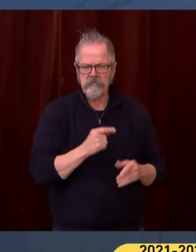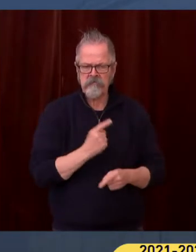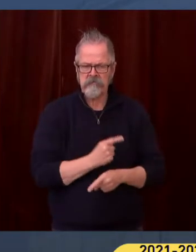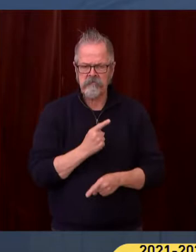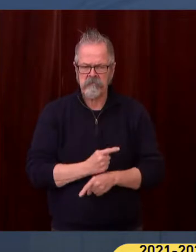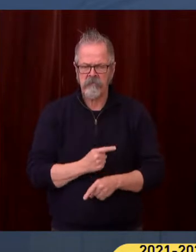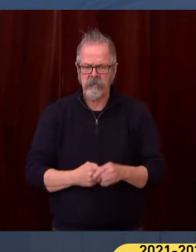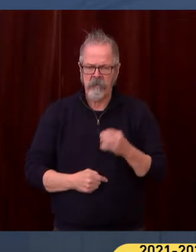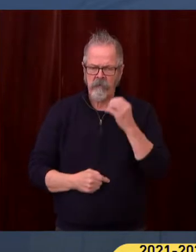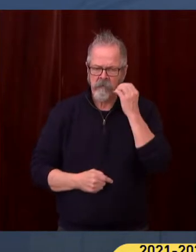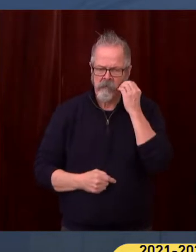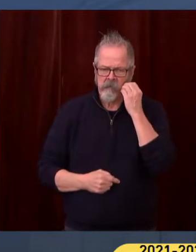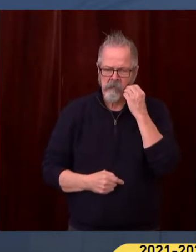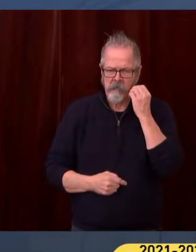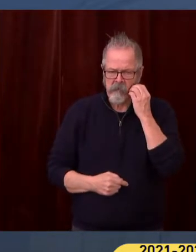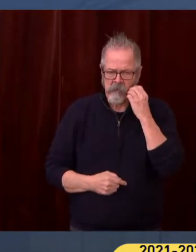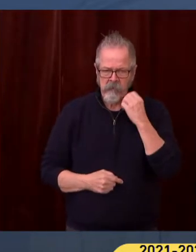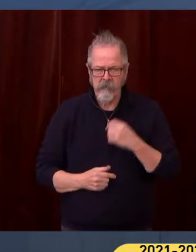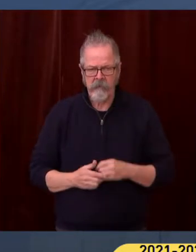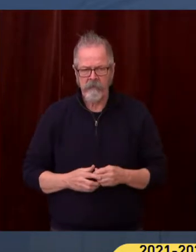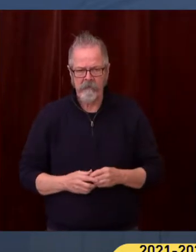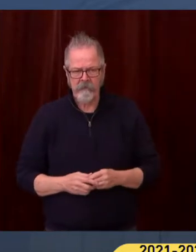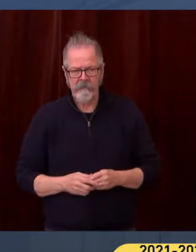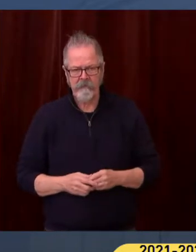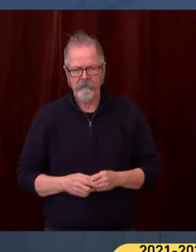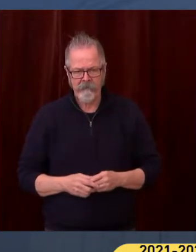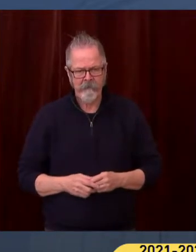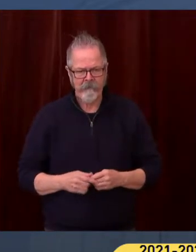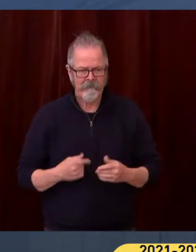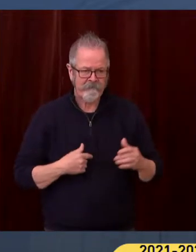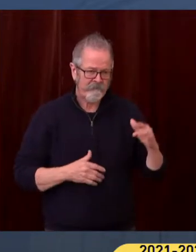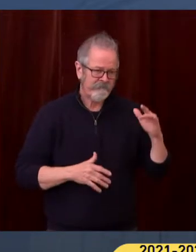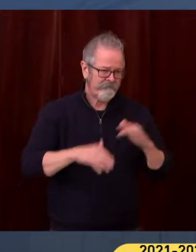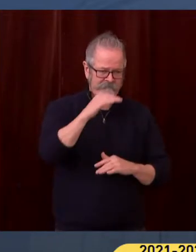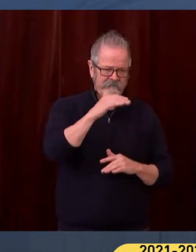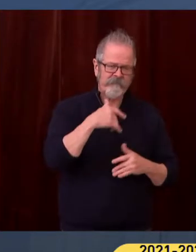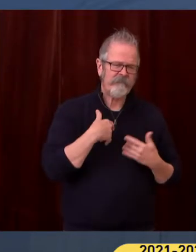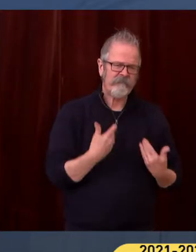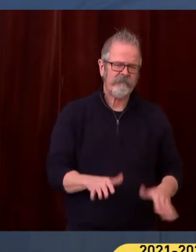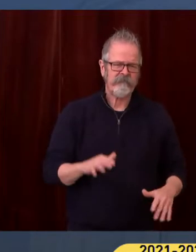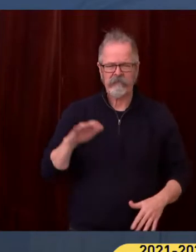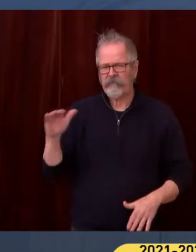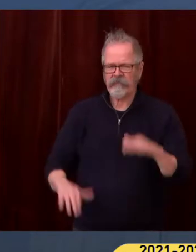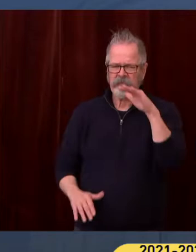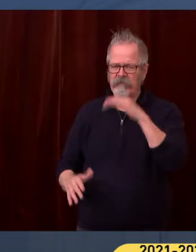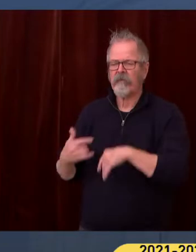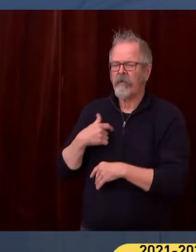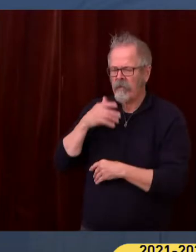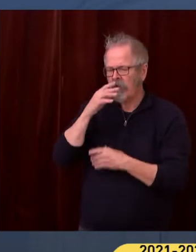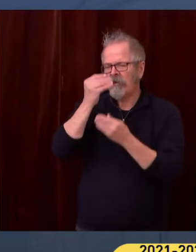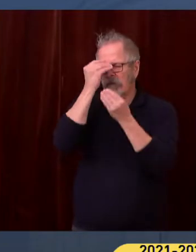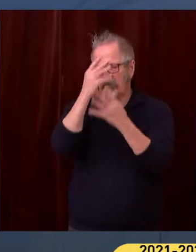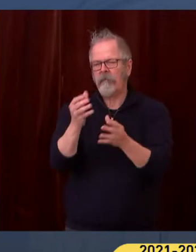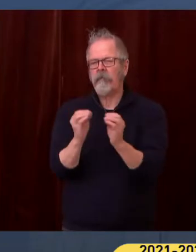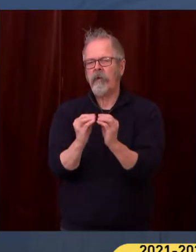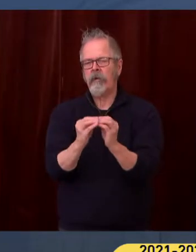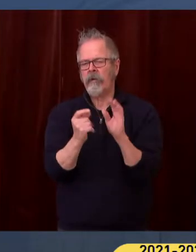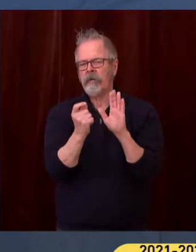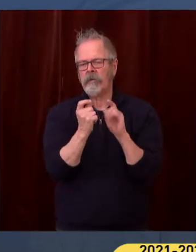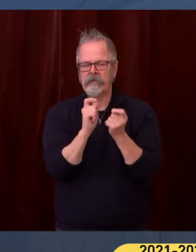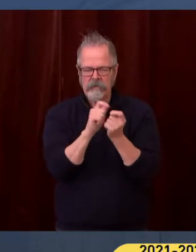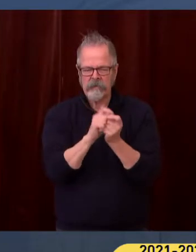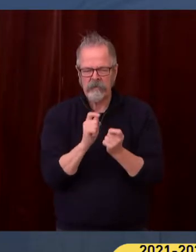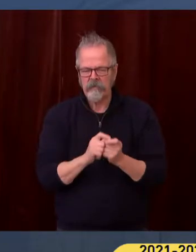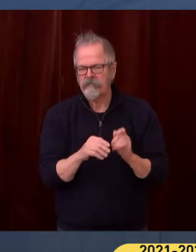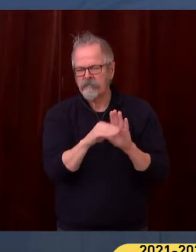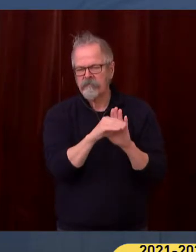the details that will be unleashing in the next week or so. Still working on some of those, but I think you'll find that it's